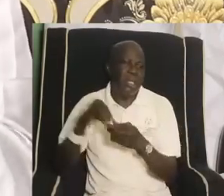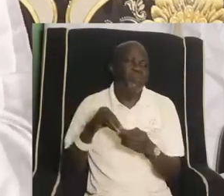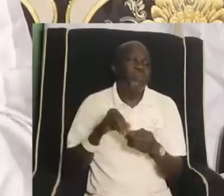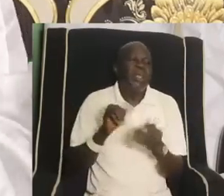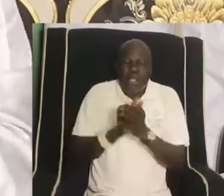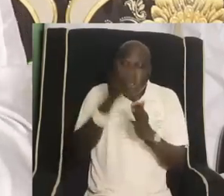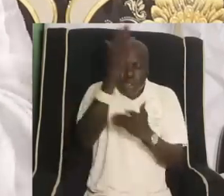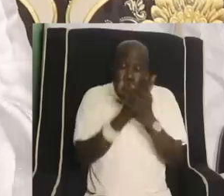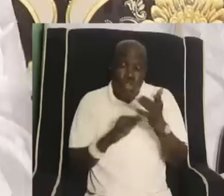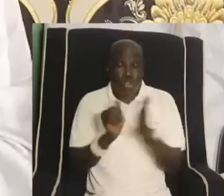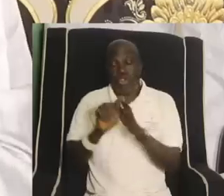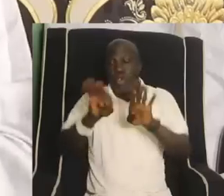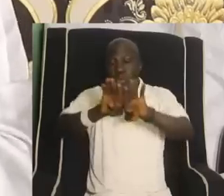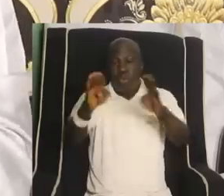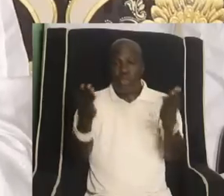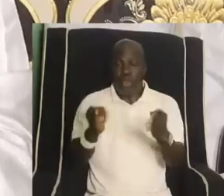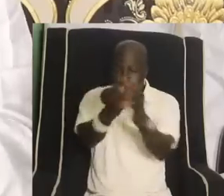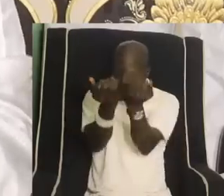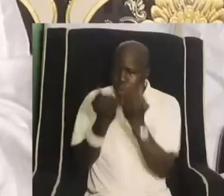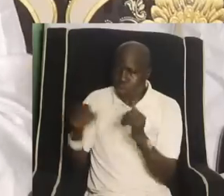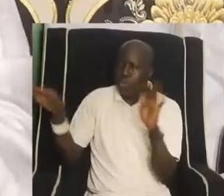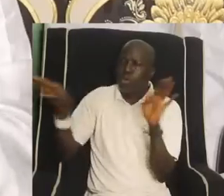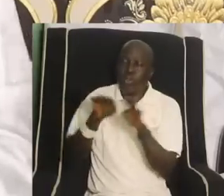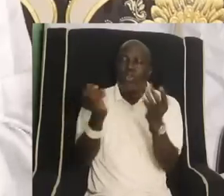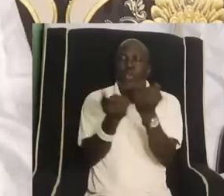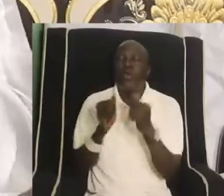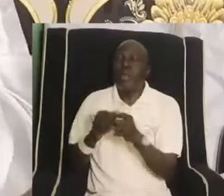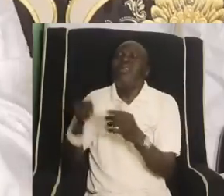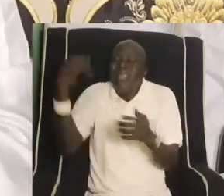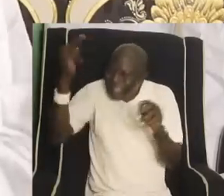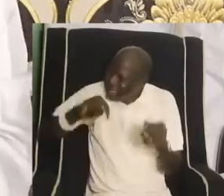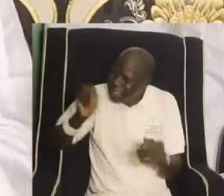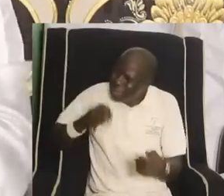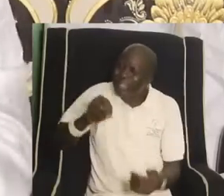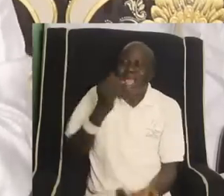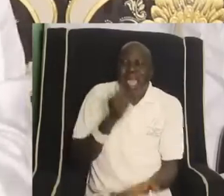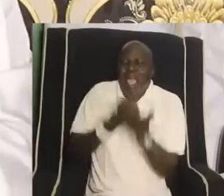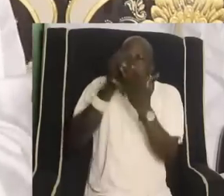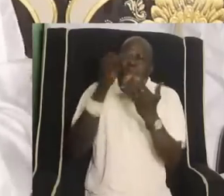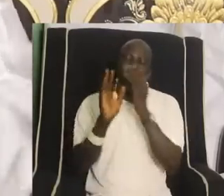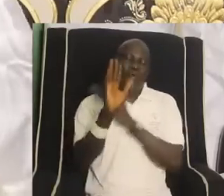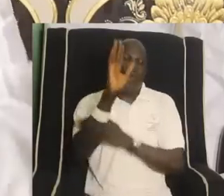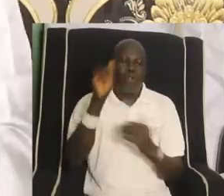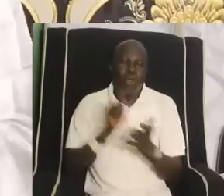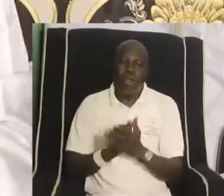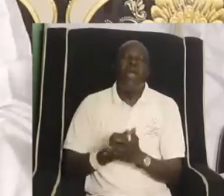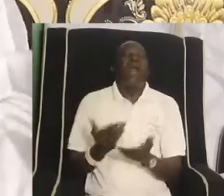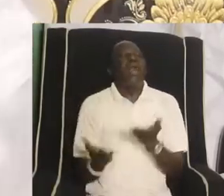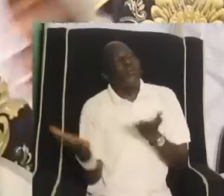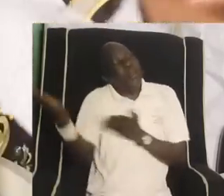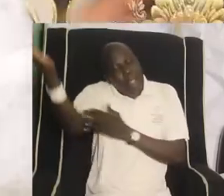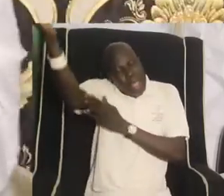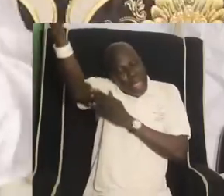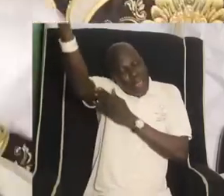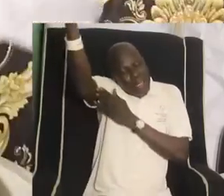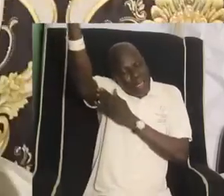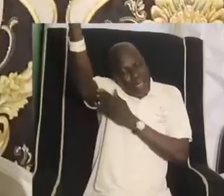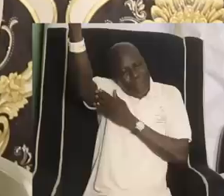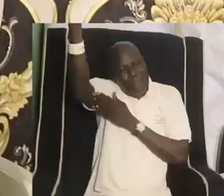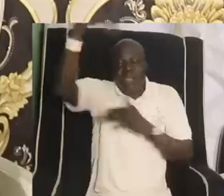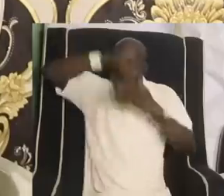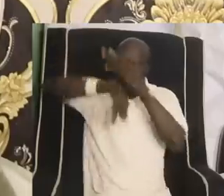this. There's a door that will be shut. You want to open. You need the help of God. Lift up your